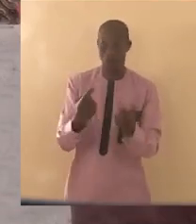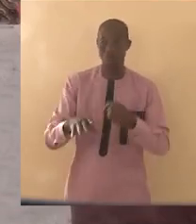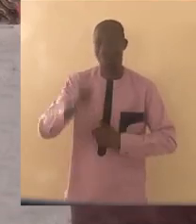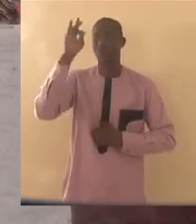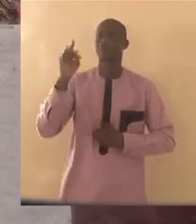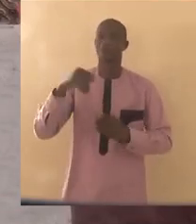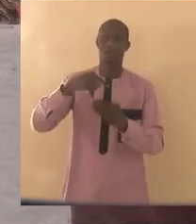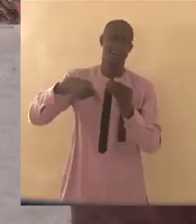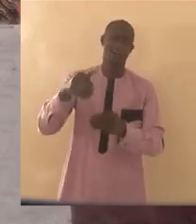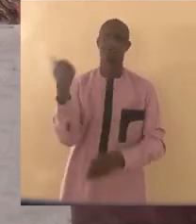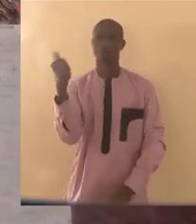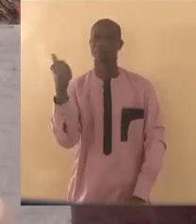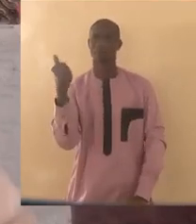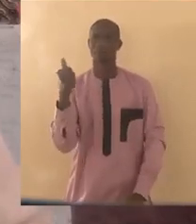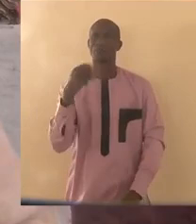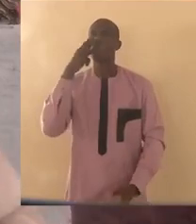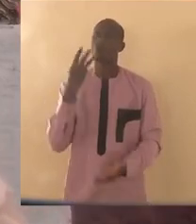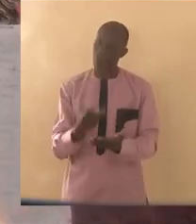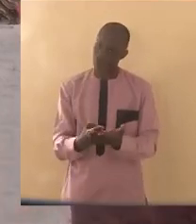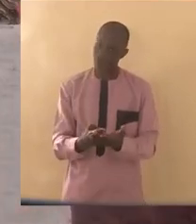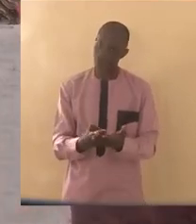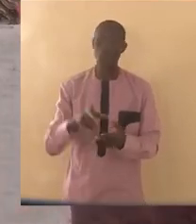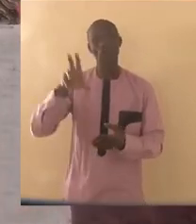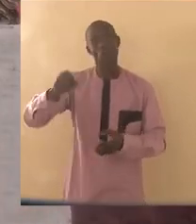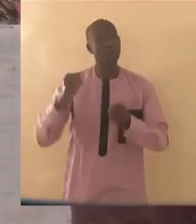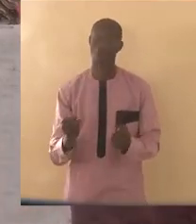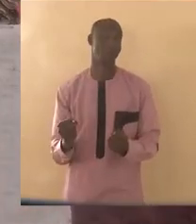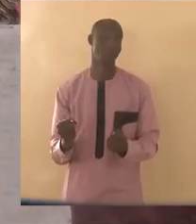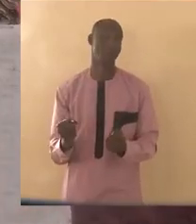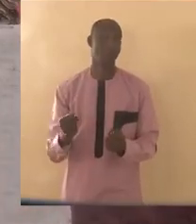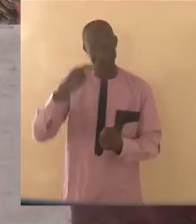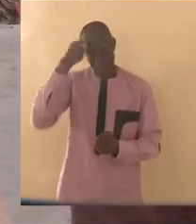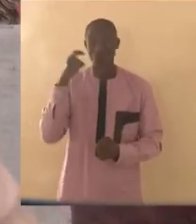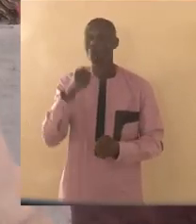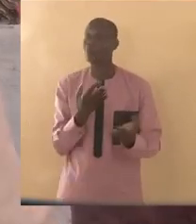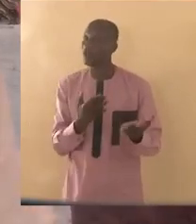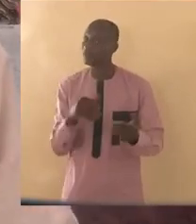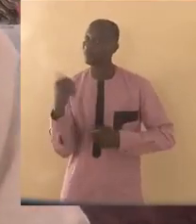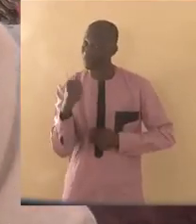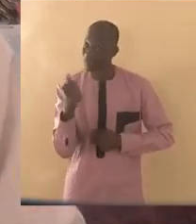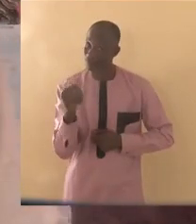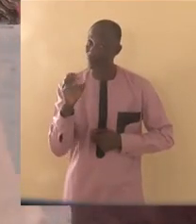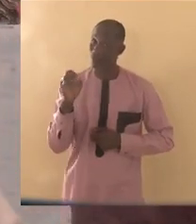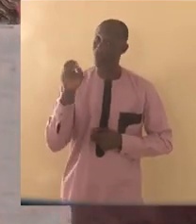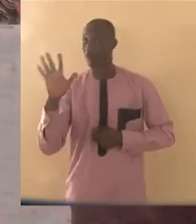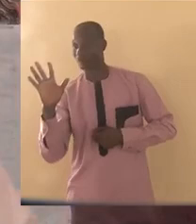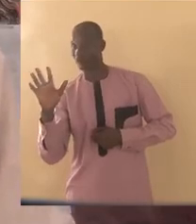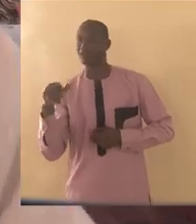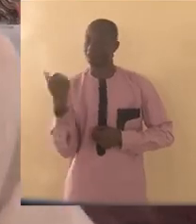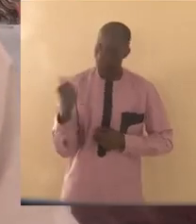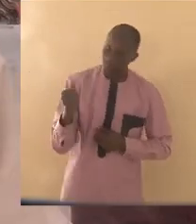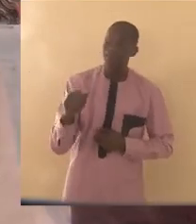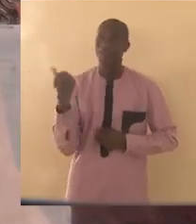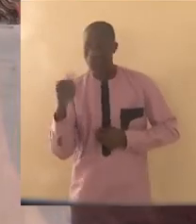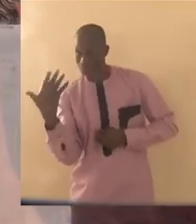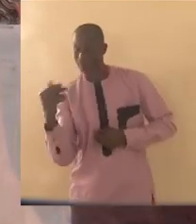come and pick you around 10. Well, there's a sense of powerlessness because you wait 10, 10.05,